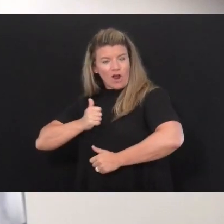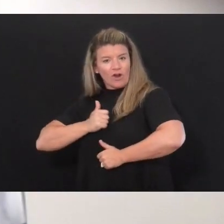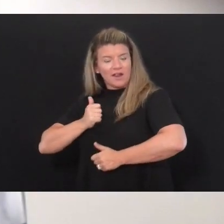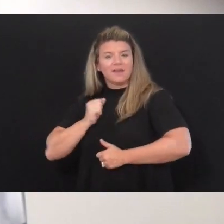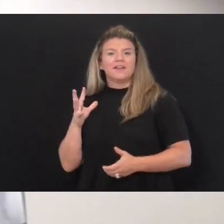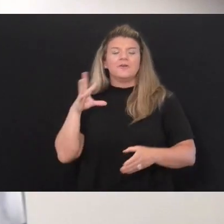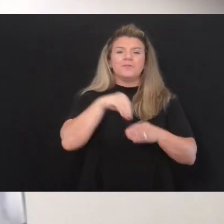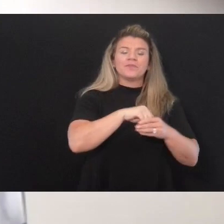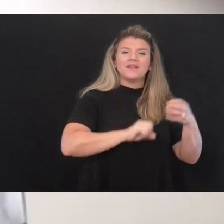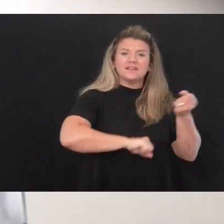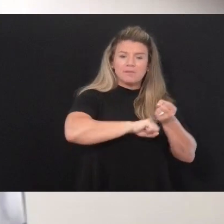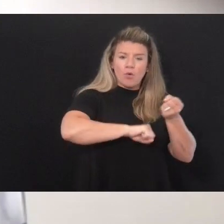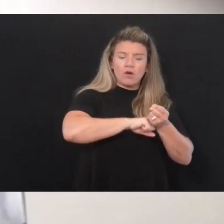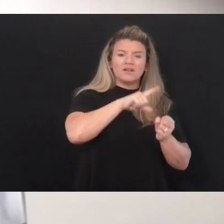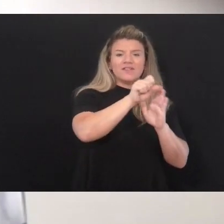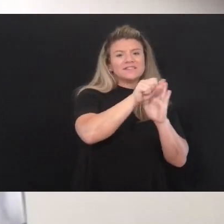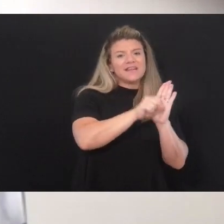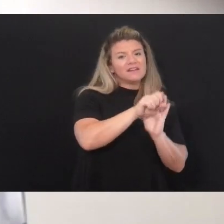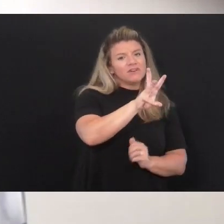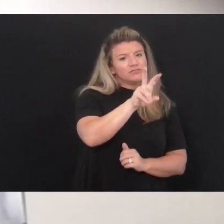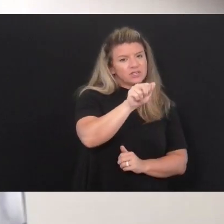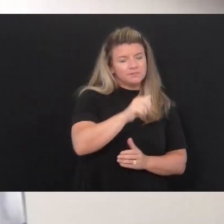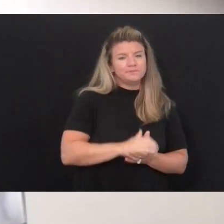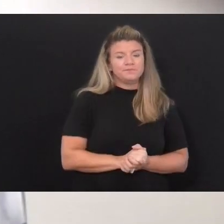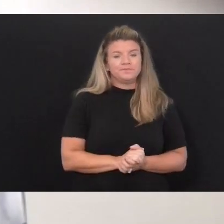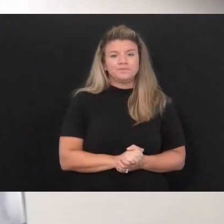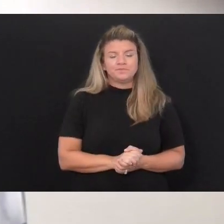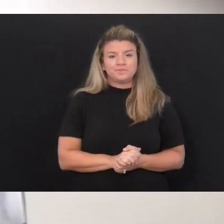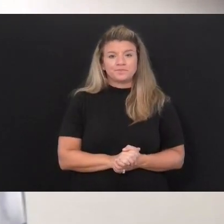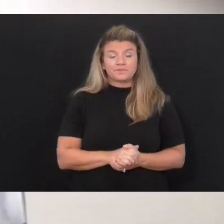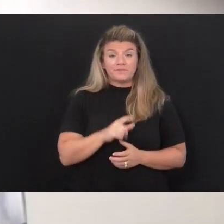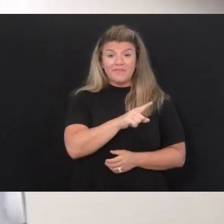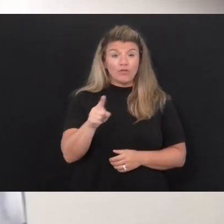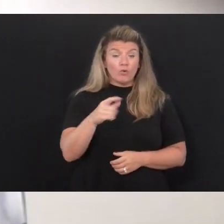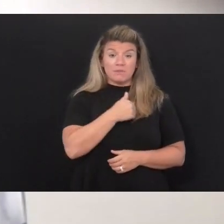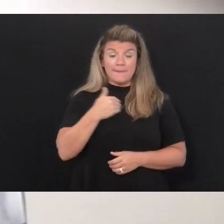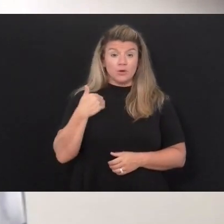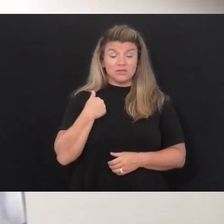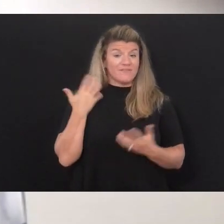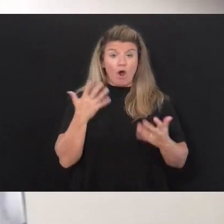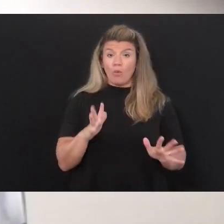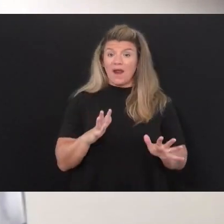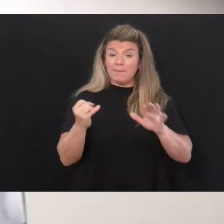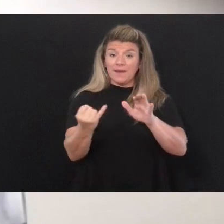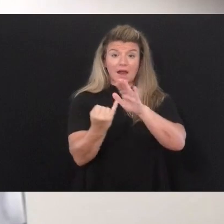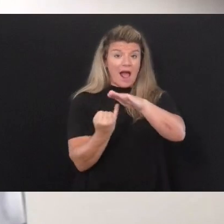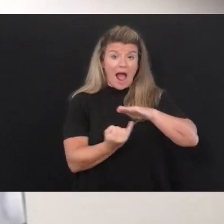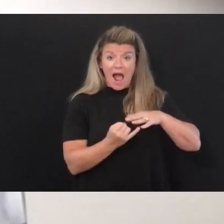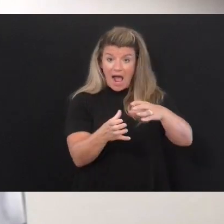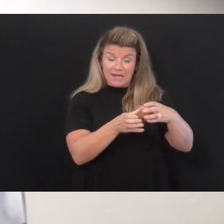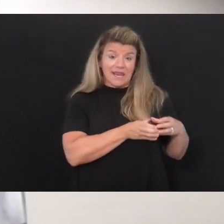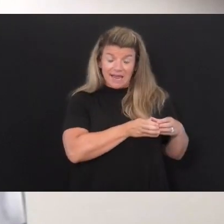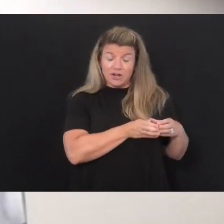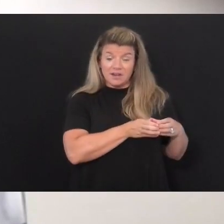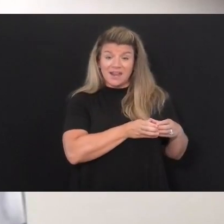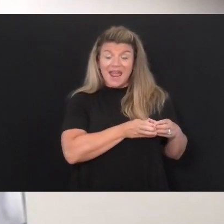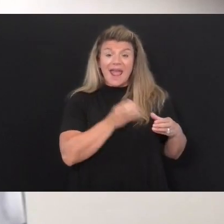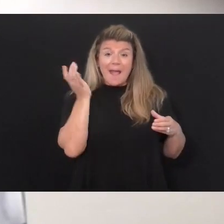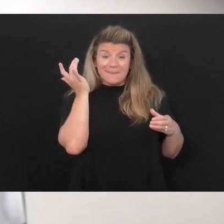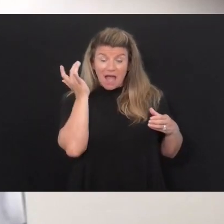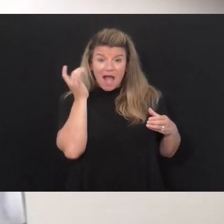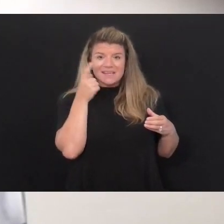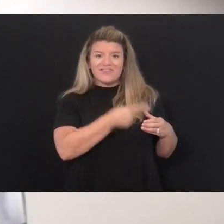COVID is more likely to have an impact on us. But it is really critical that we mitigate very aggressively